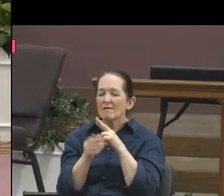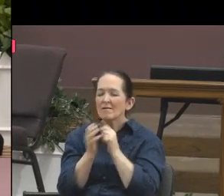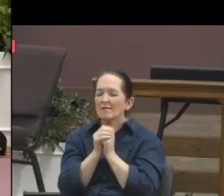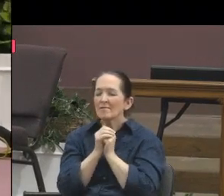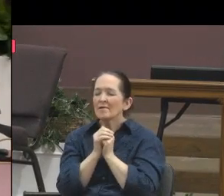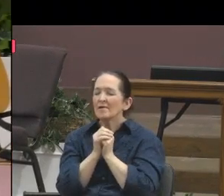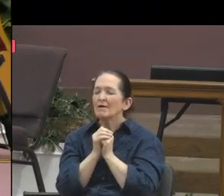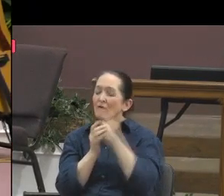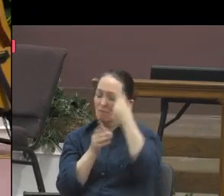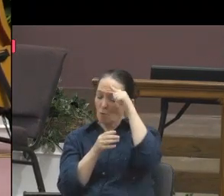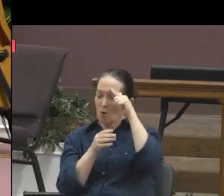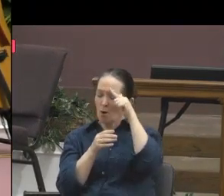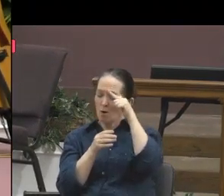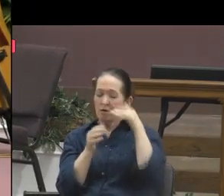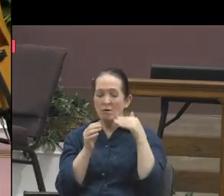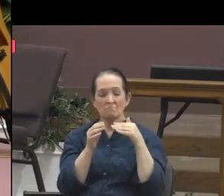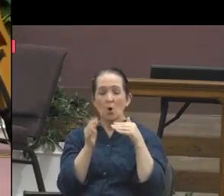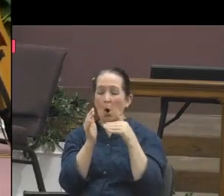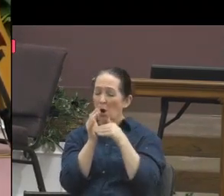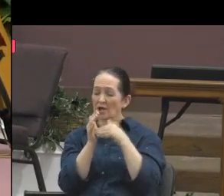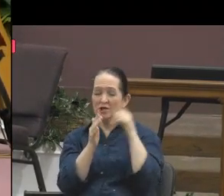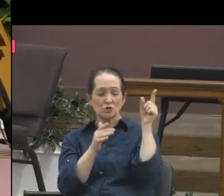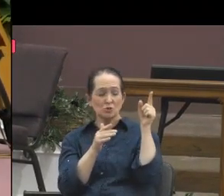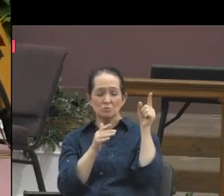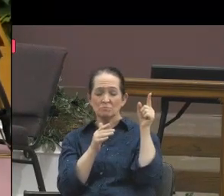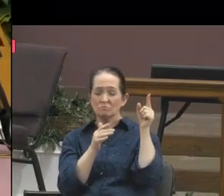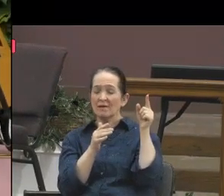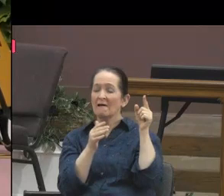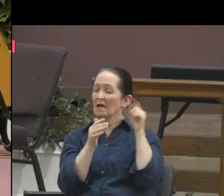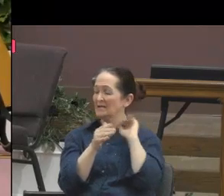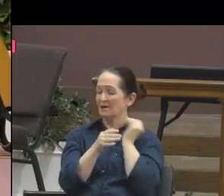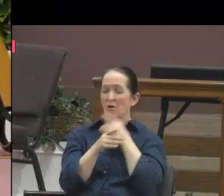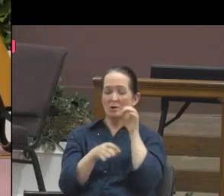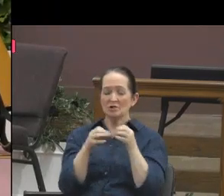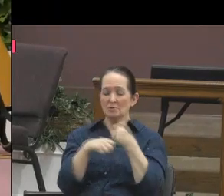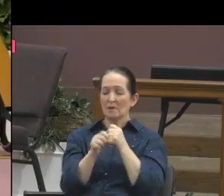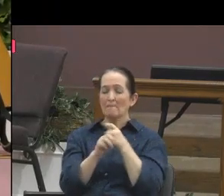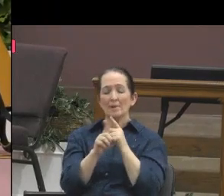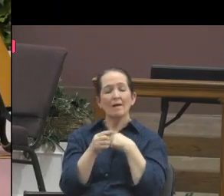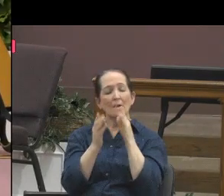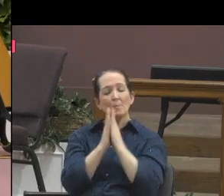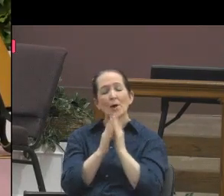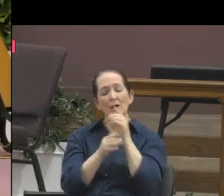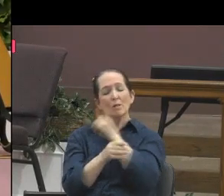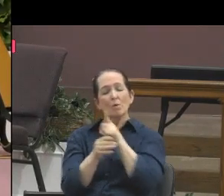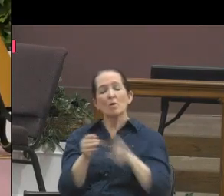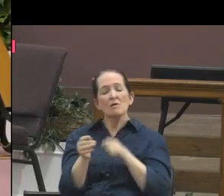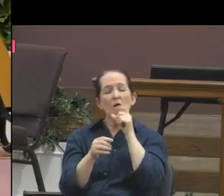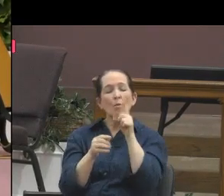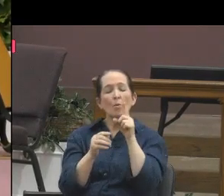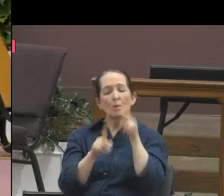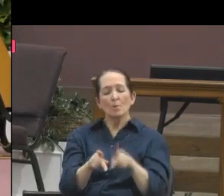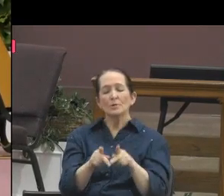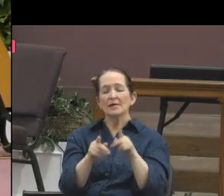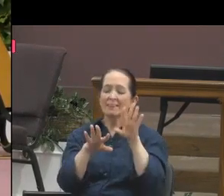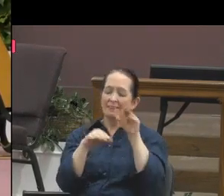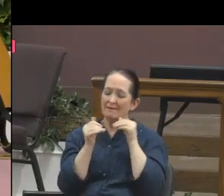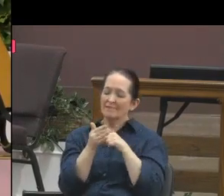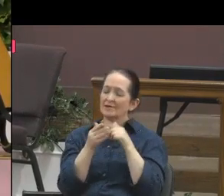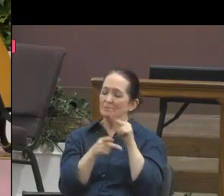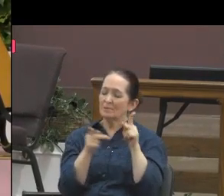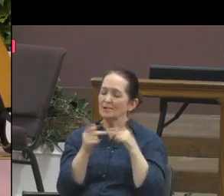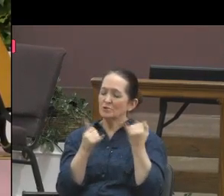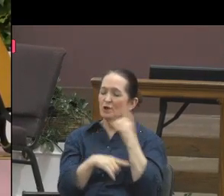You. It's our decision to make. But Lord, I pray that not one individual would leave this place